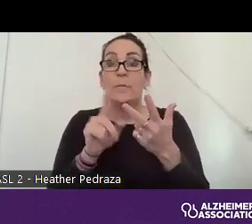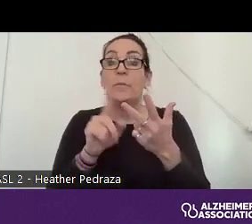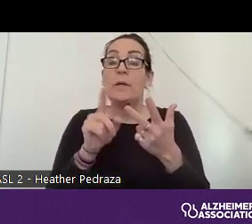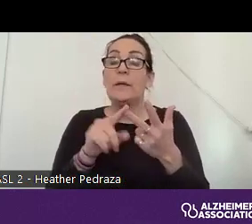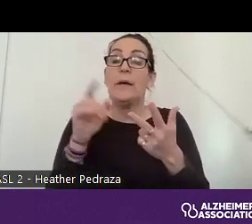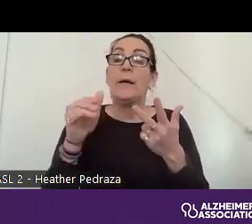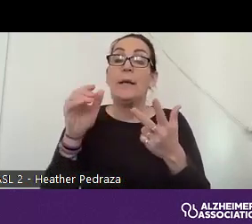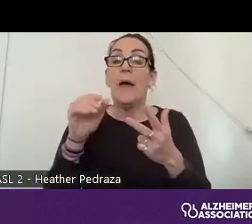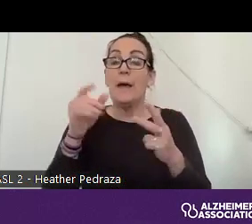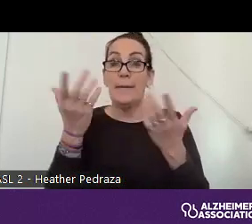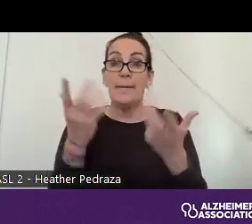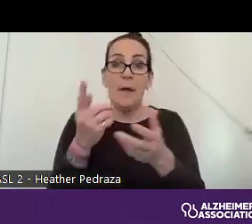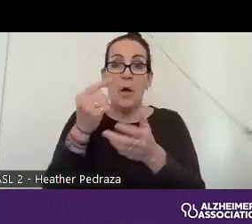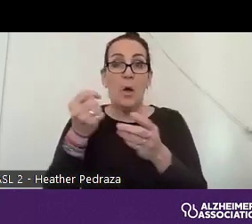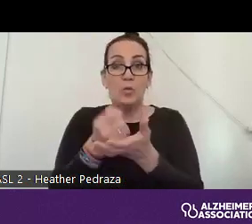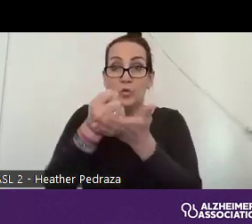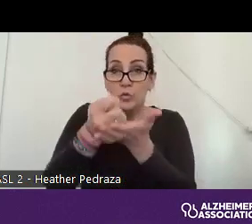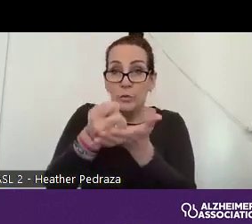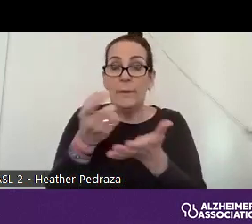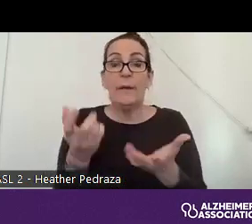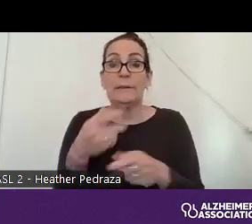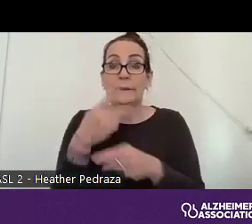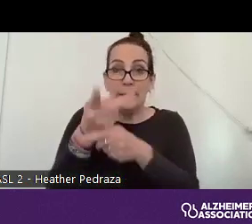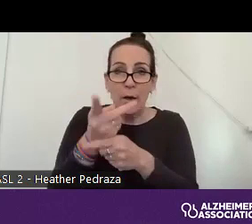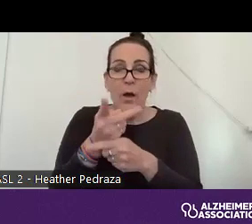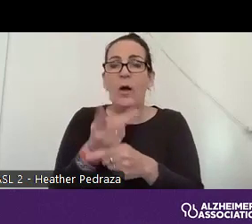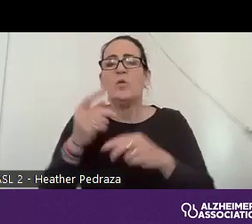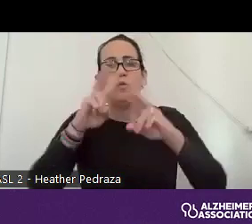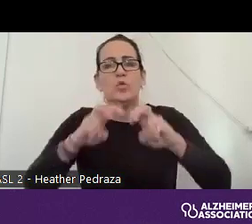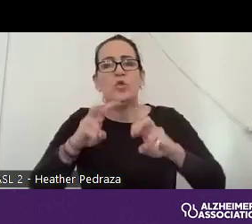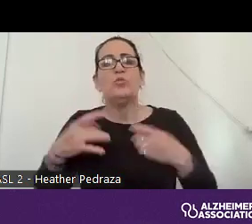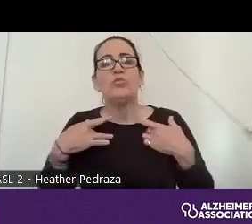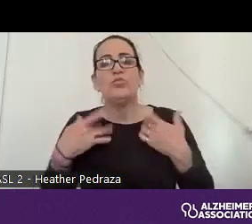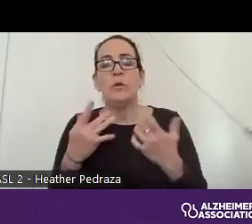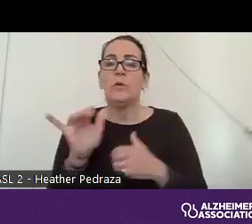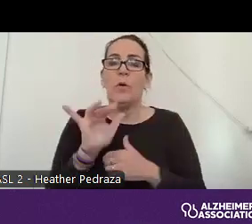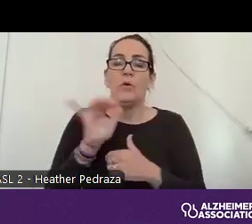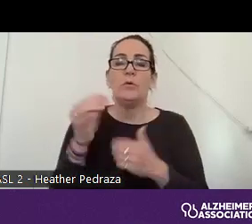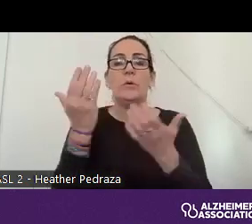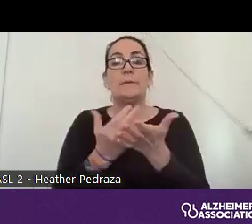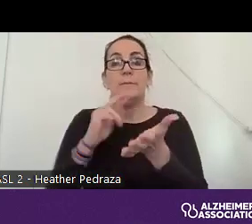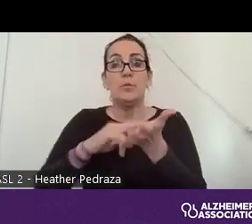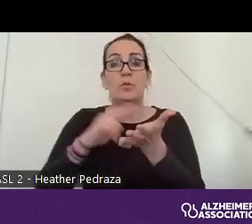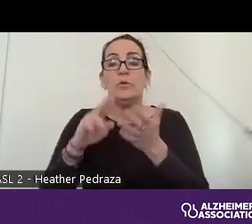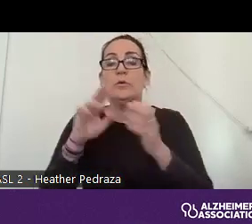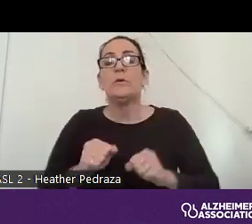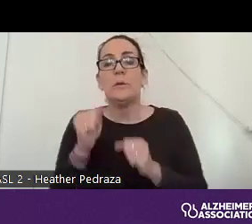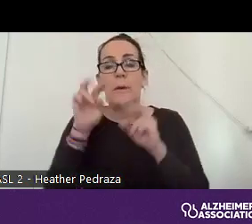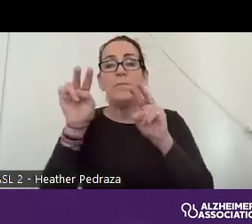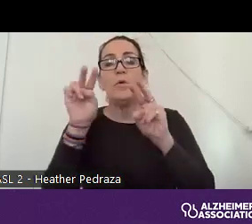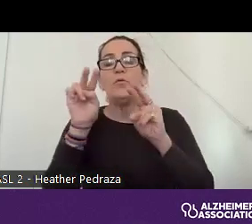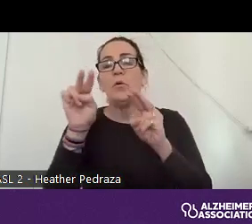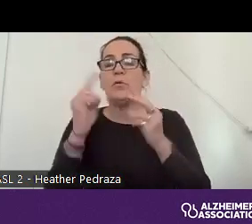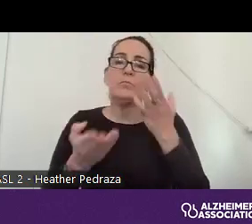treatment and care and where the research stands right now, and also some resources and some things to look forward to over the next 6 or